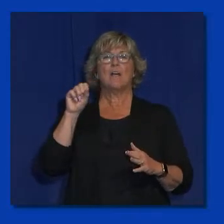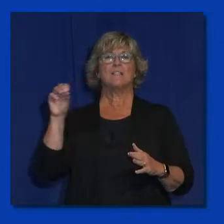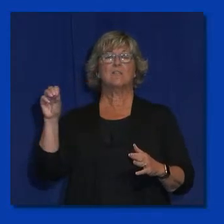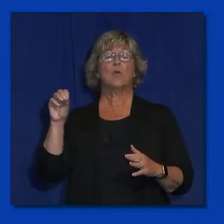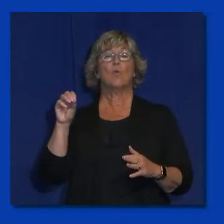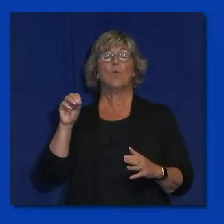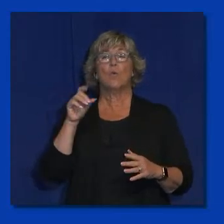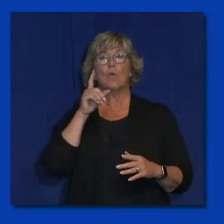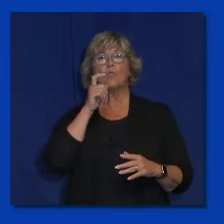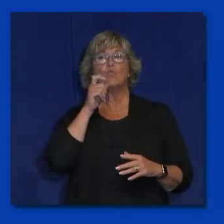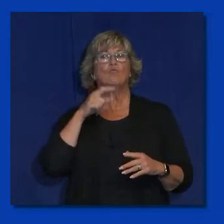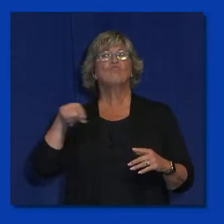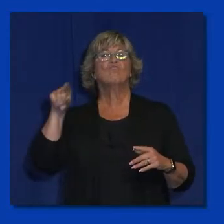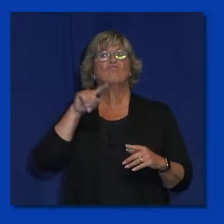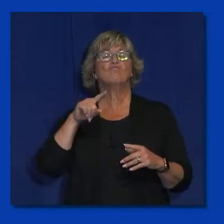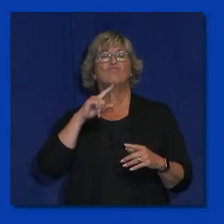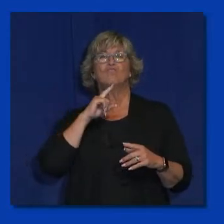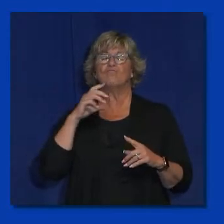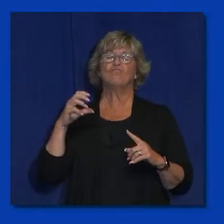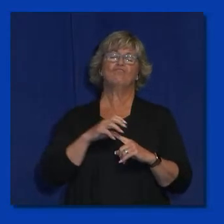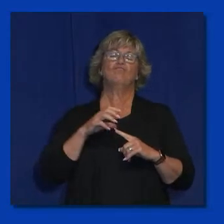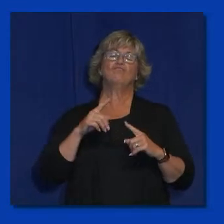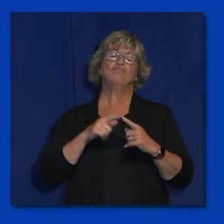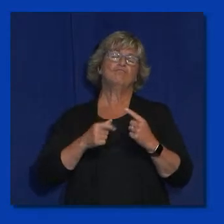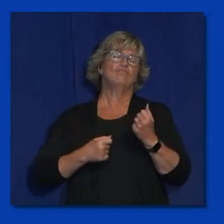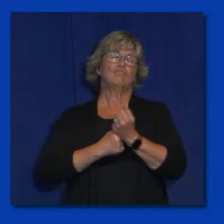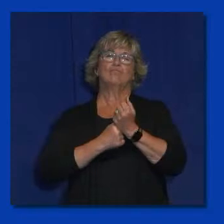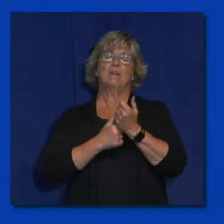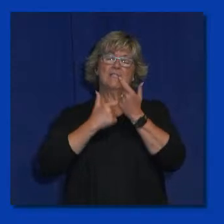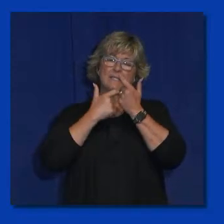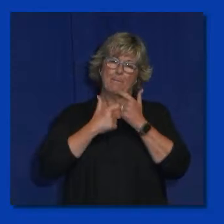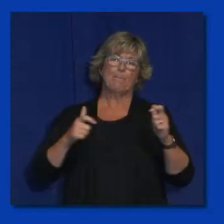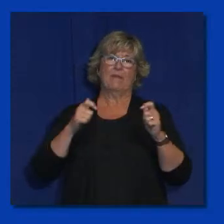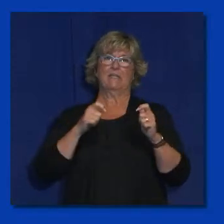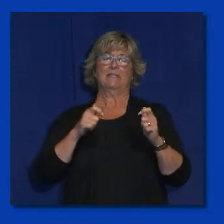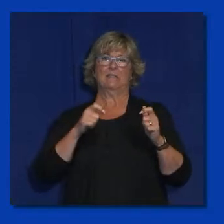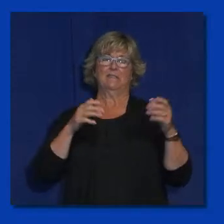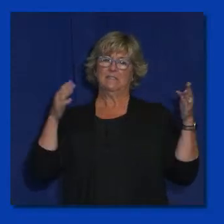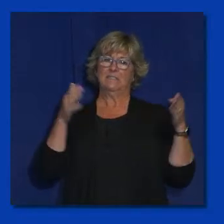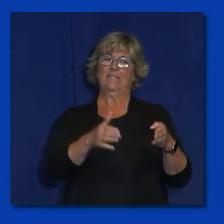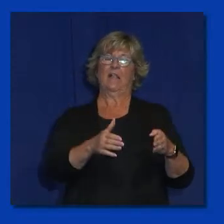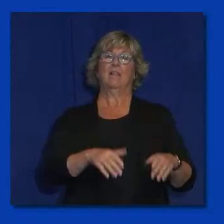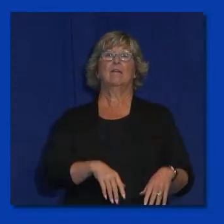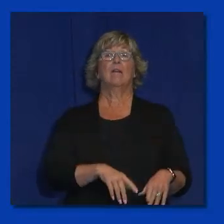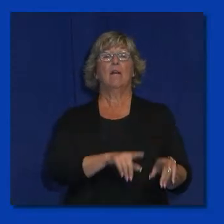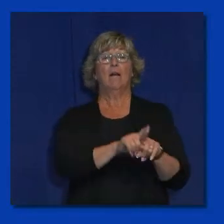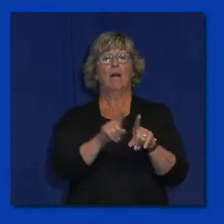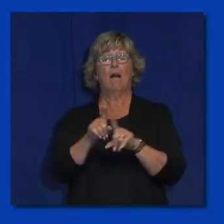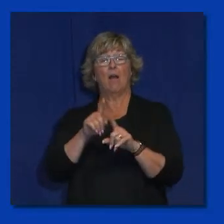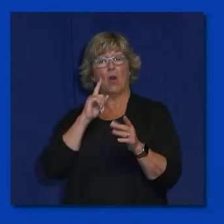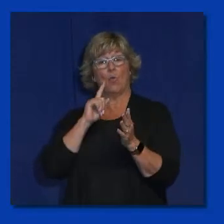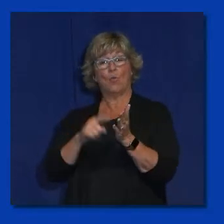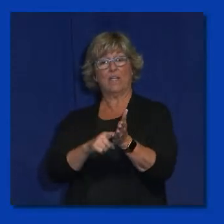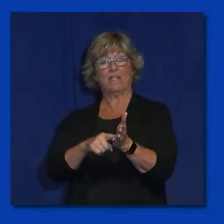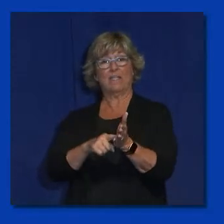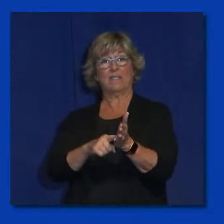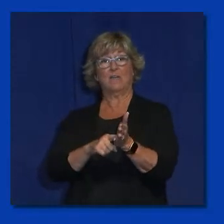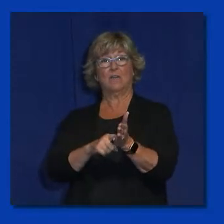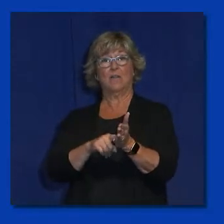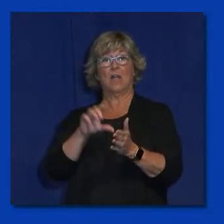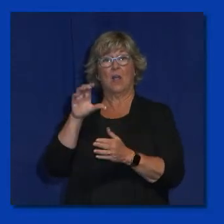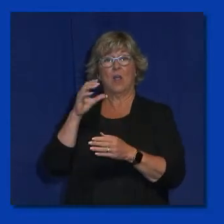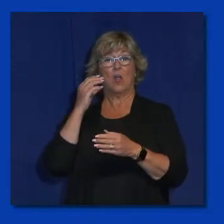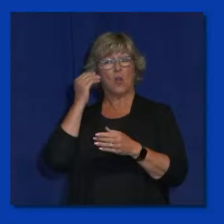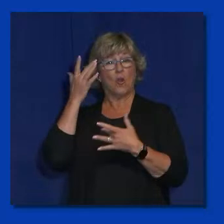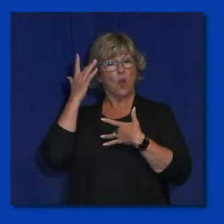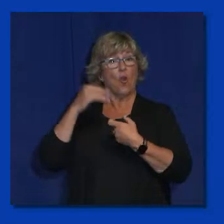that have long-time champions for this. It's a big deal. I also recognize that COVID